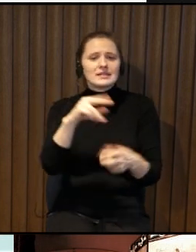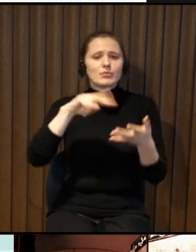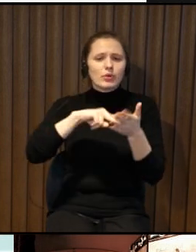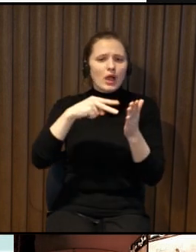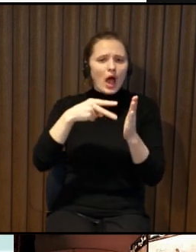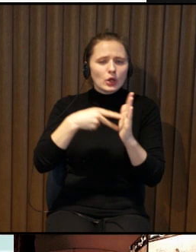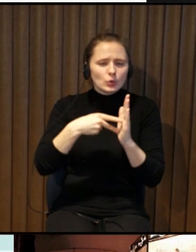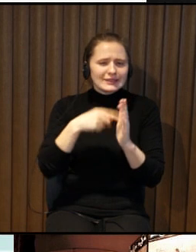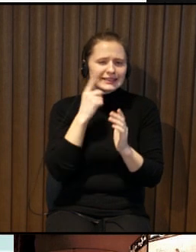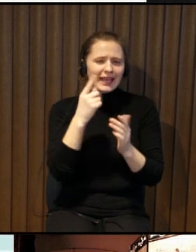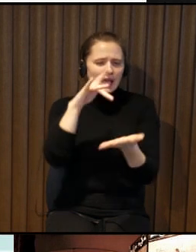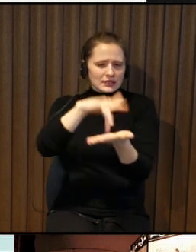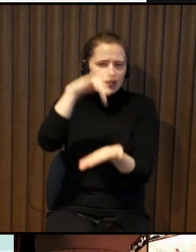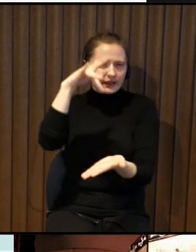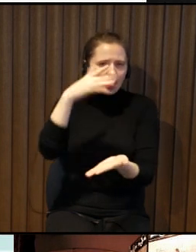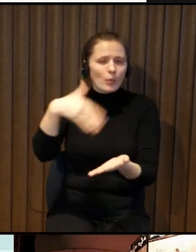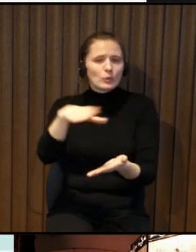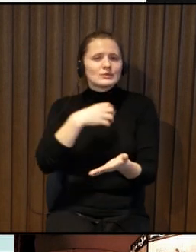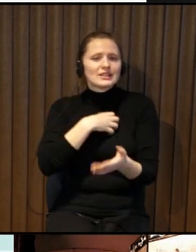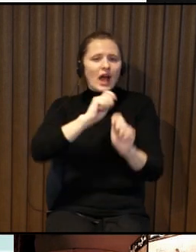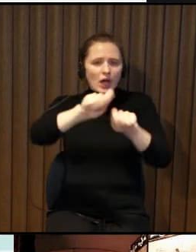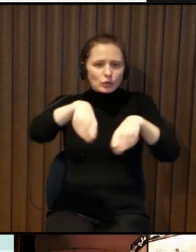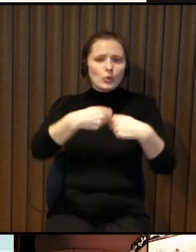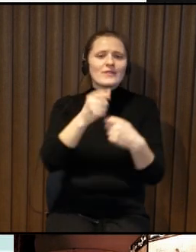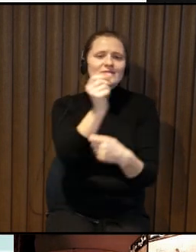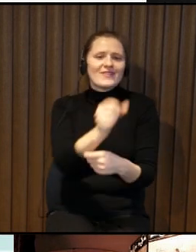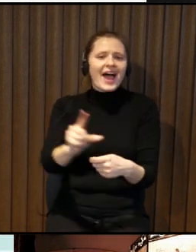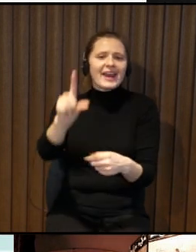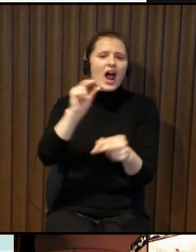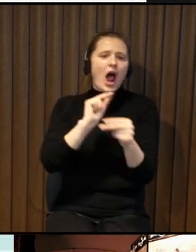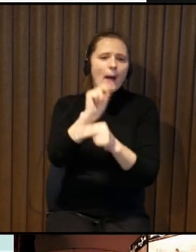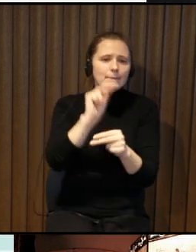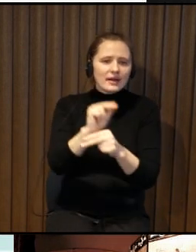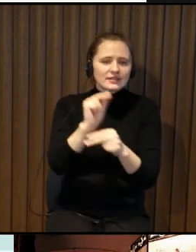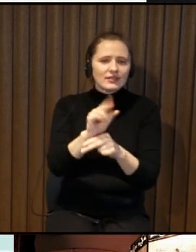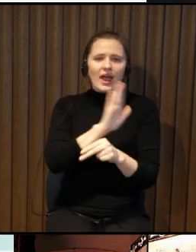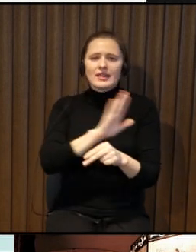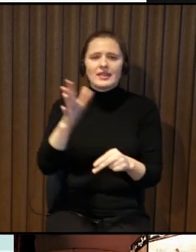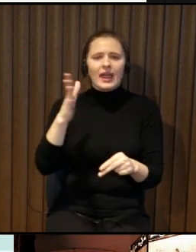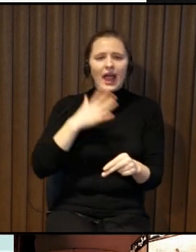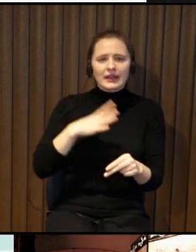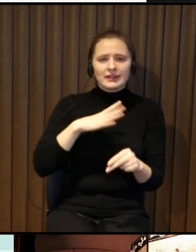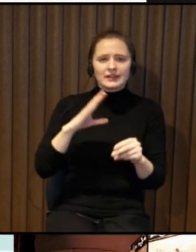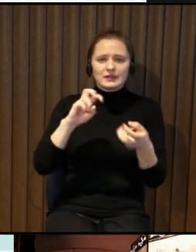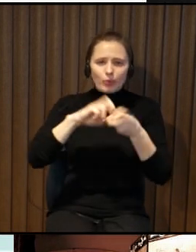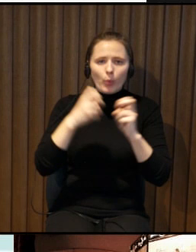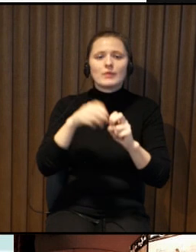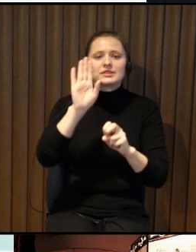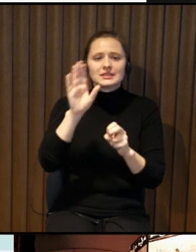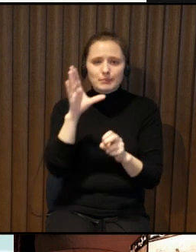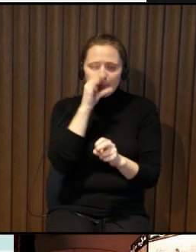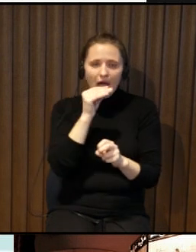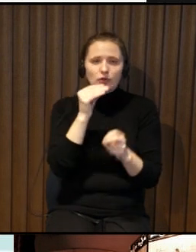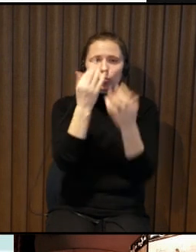fixing unexpected problems. Our system will need many adjustments and fixes. It won't adjust to inevitable